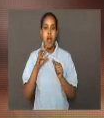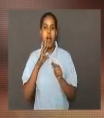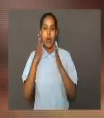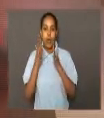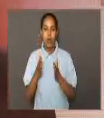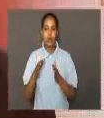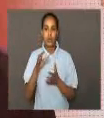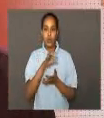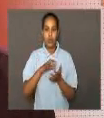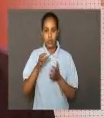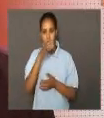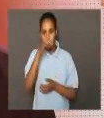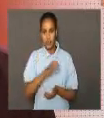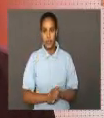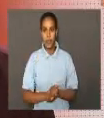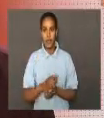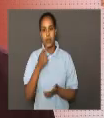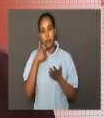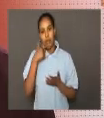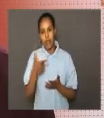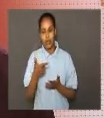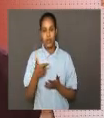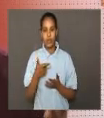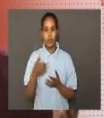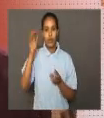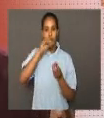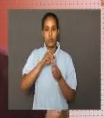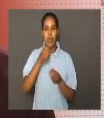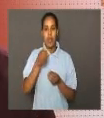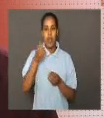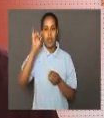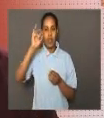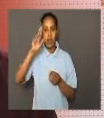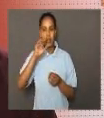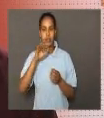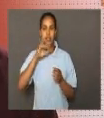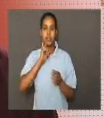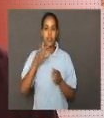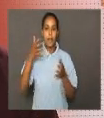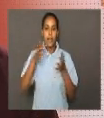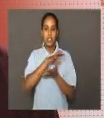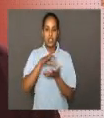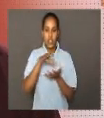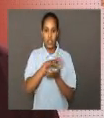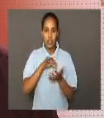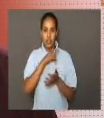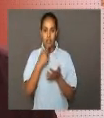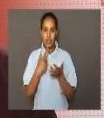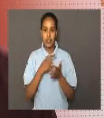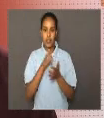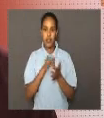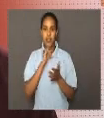solution. You might have also said that air is a mixture. It is